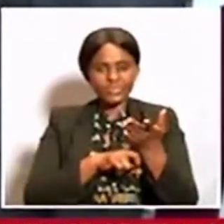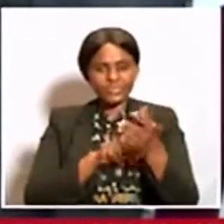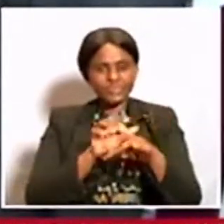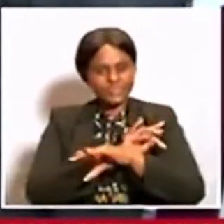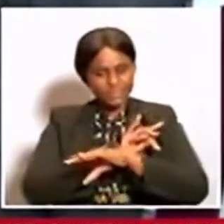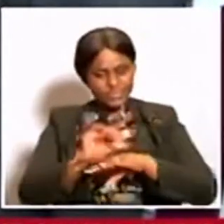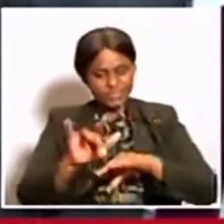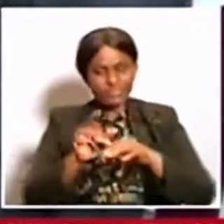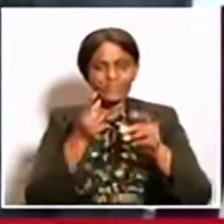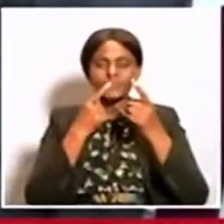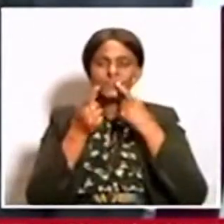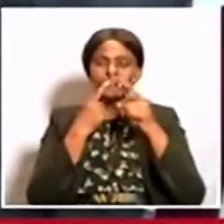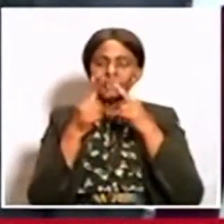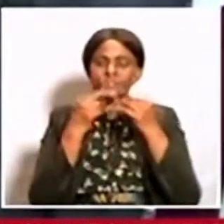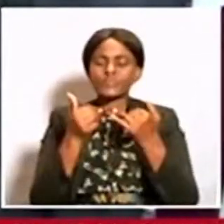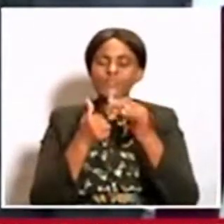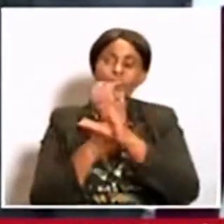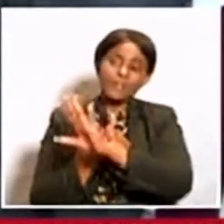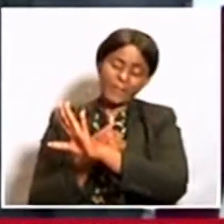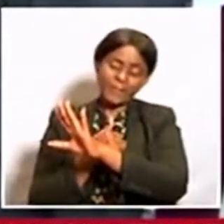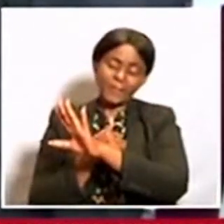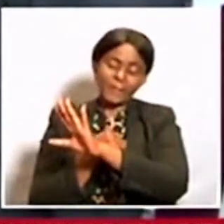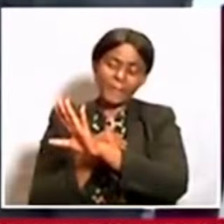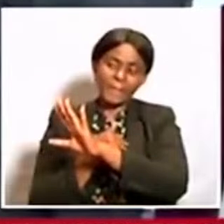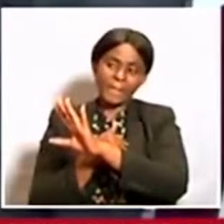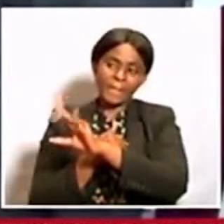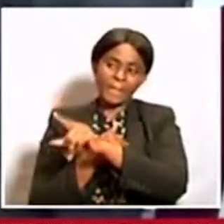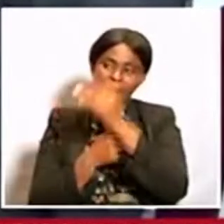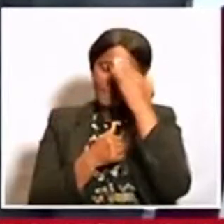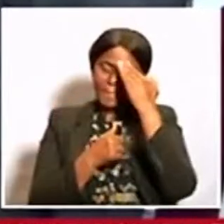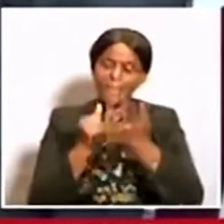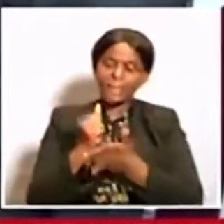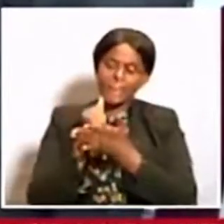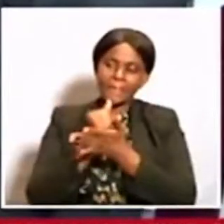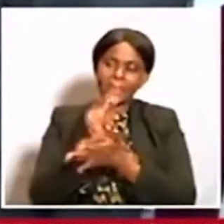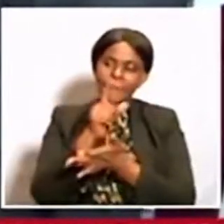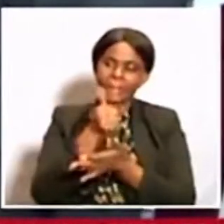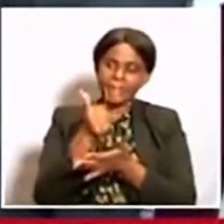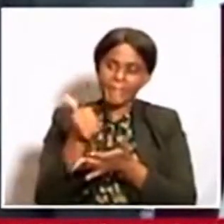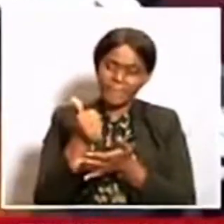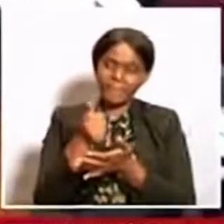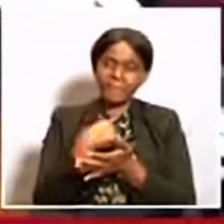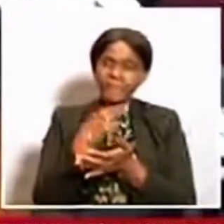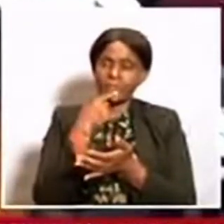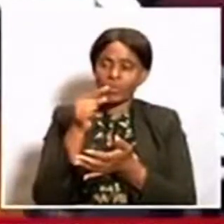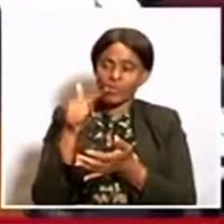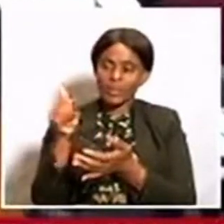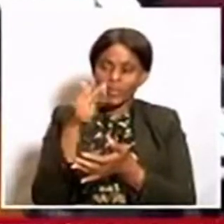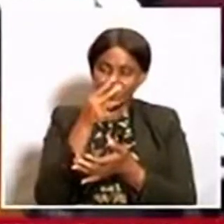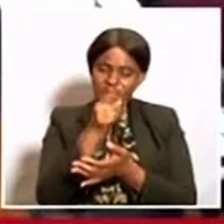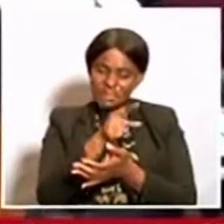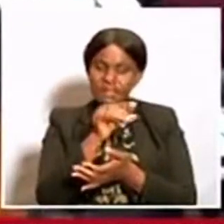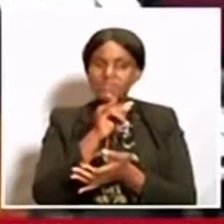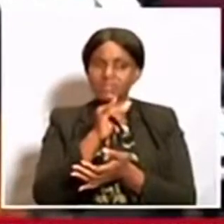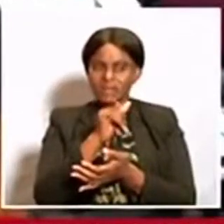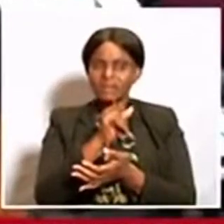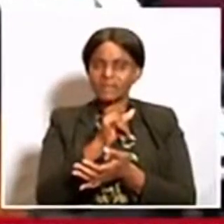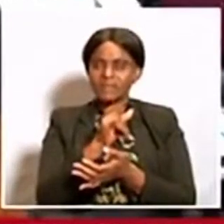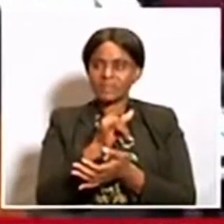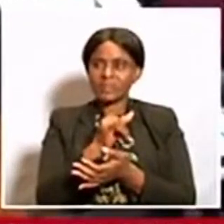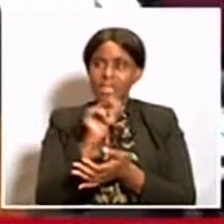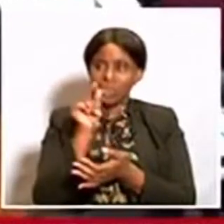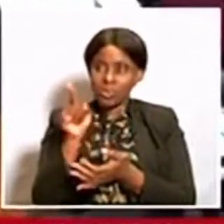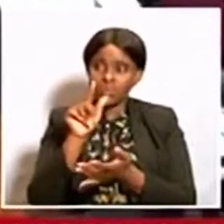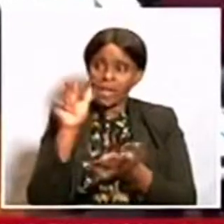speaking. Sir, you know, we want to help each other. I'm saying, did you see it? You said you saw it. Yes,